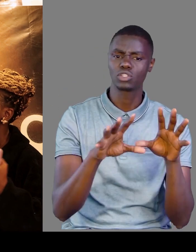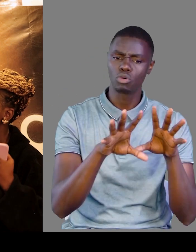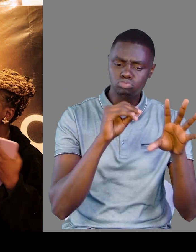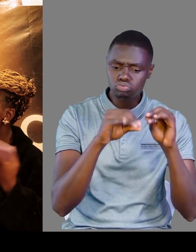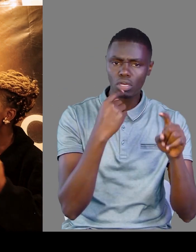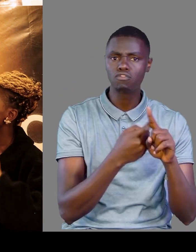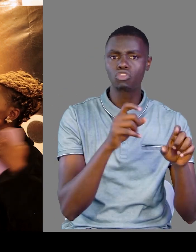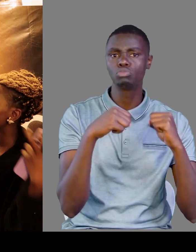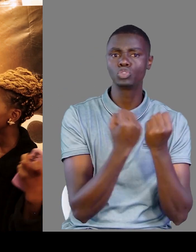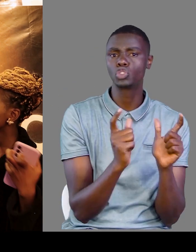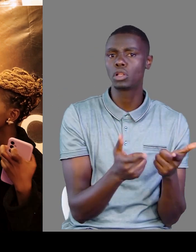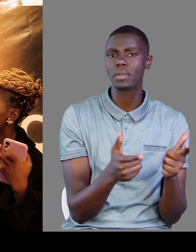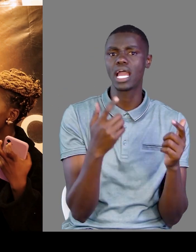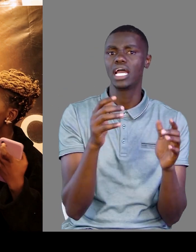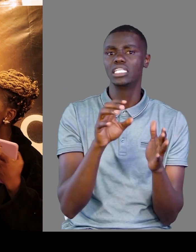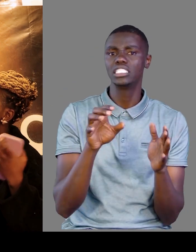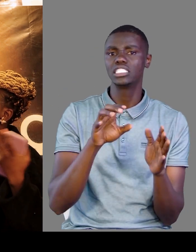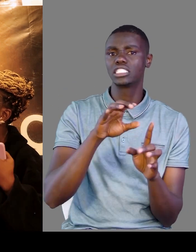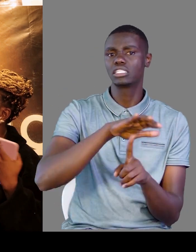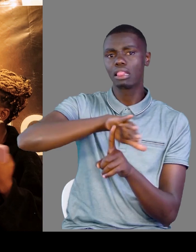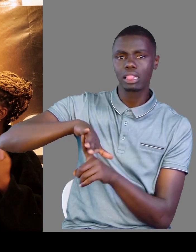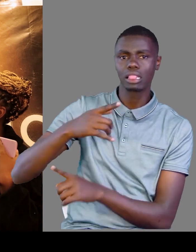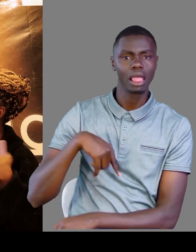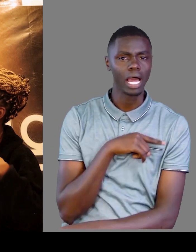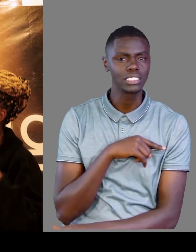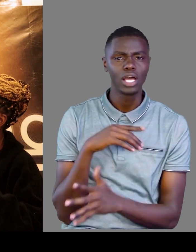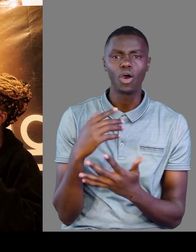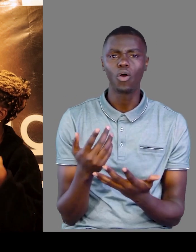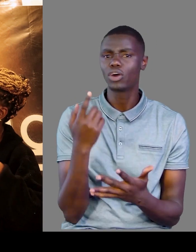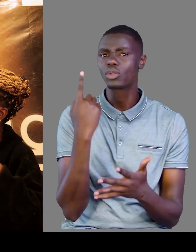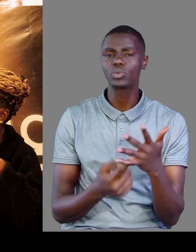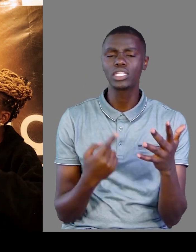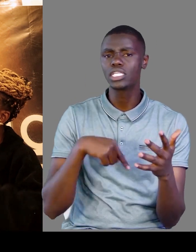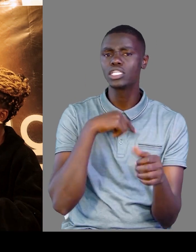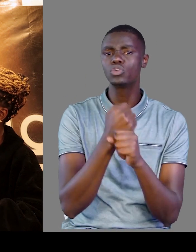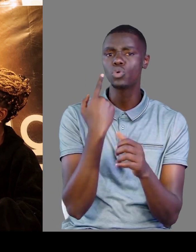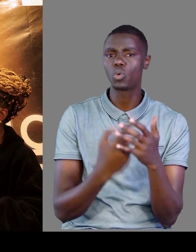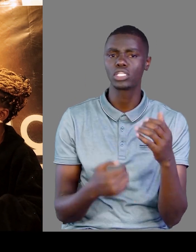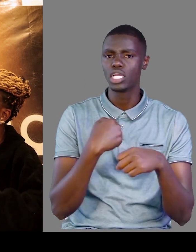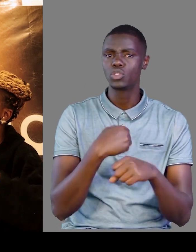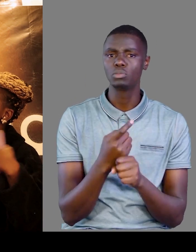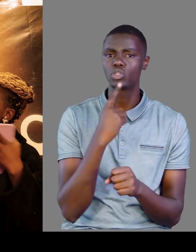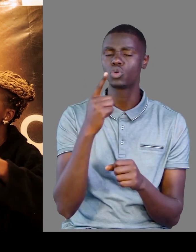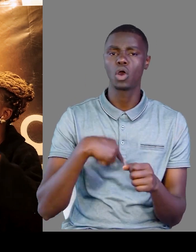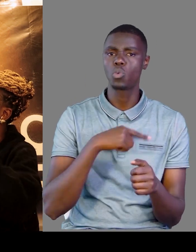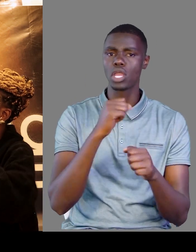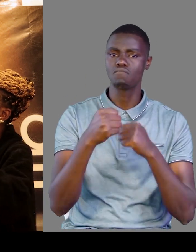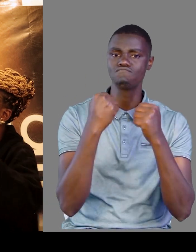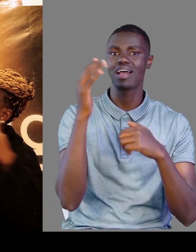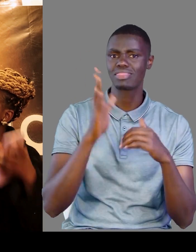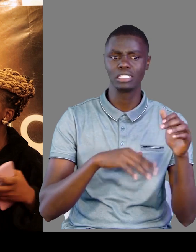presence is taking away from us? Or what do you think we can also do to make sure we stay grounded rather than just